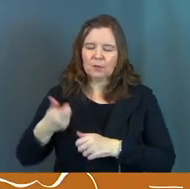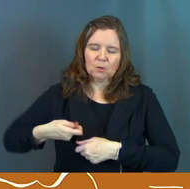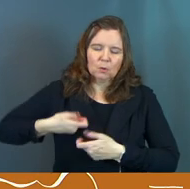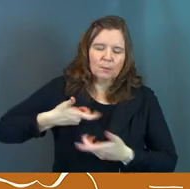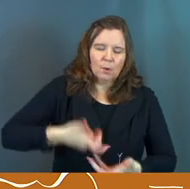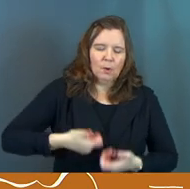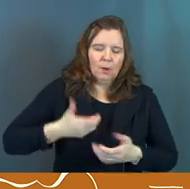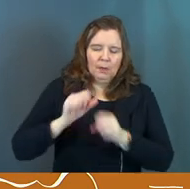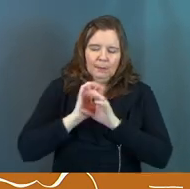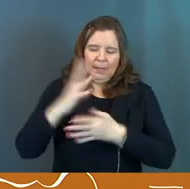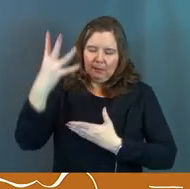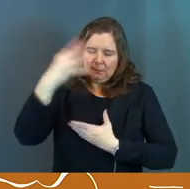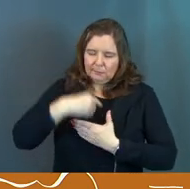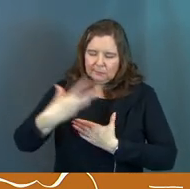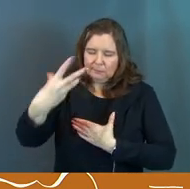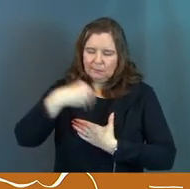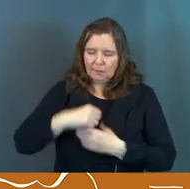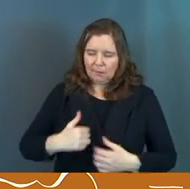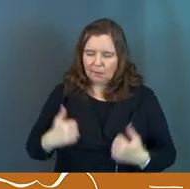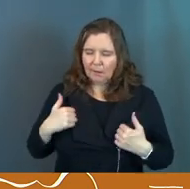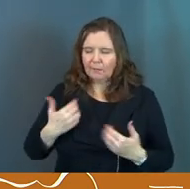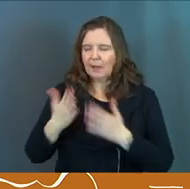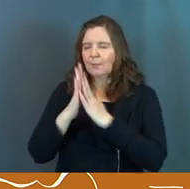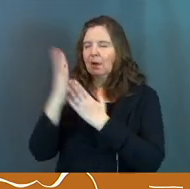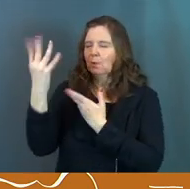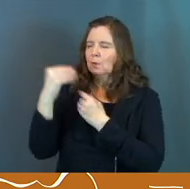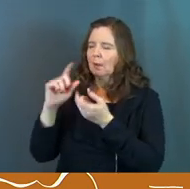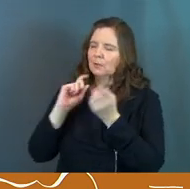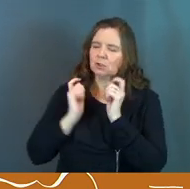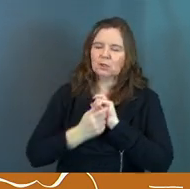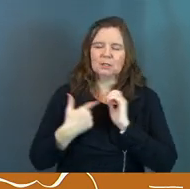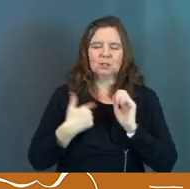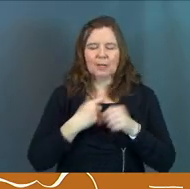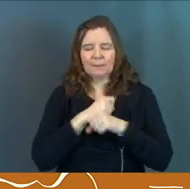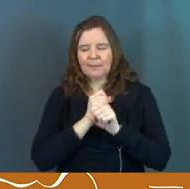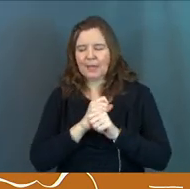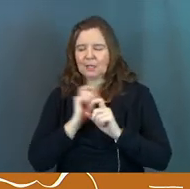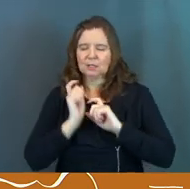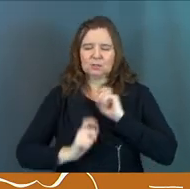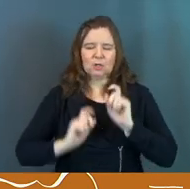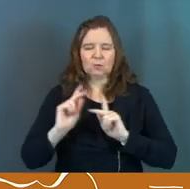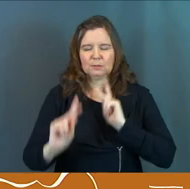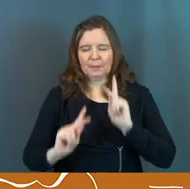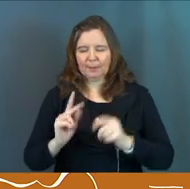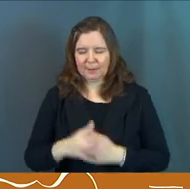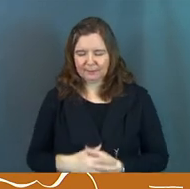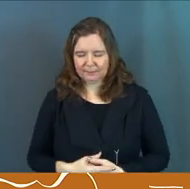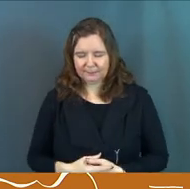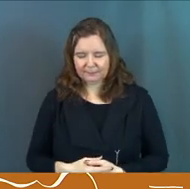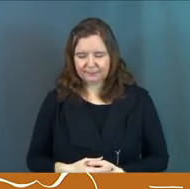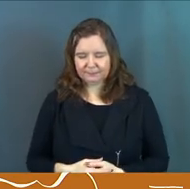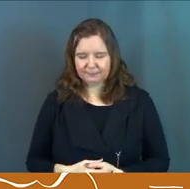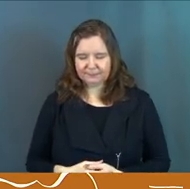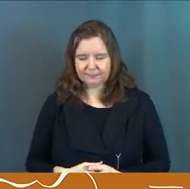poured out your blessing into our life, God. I pray that you would come and change us and make us a generous people.